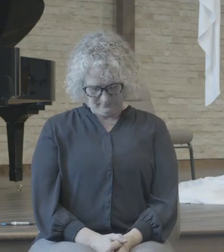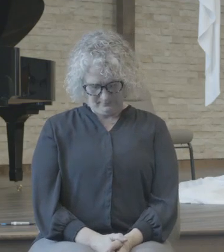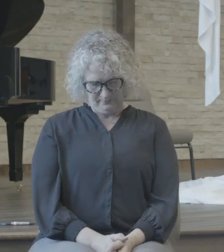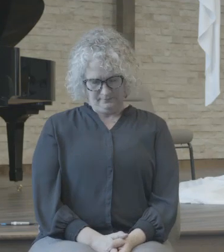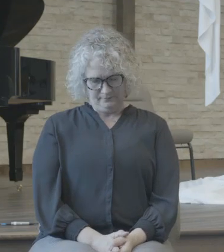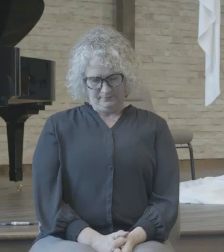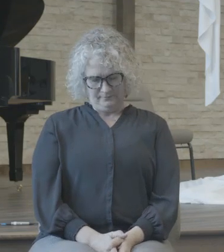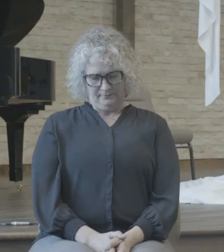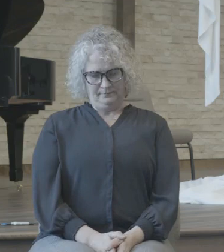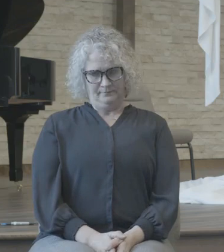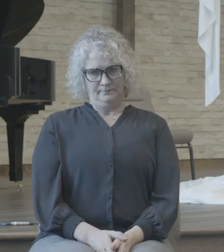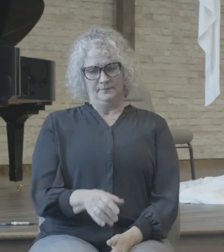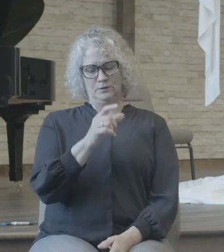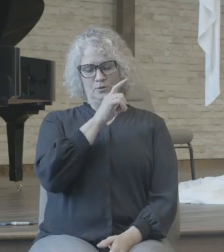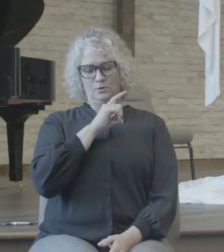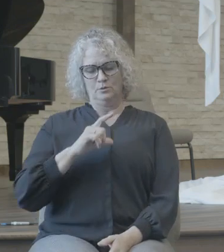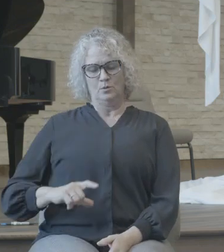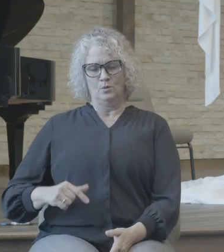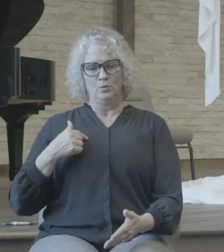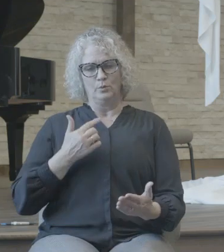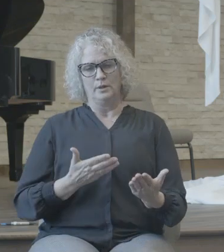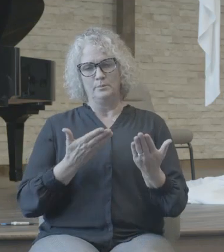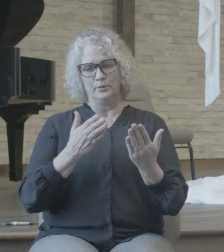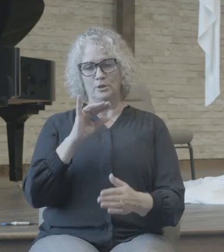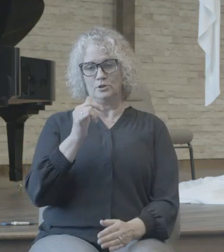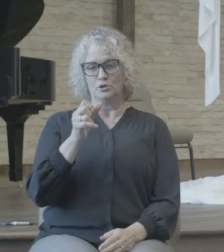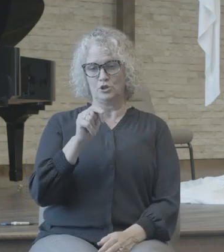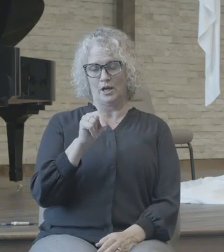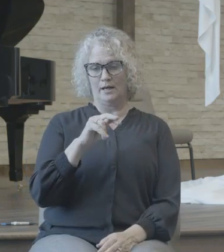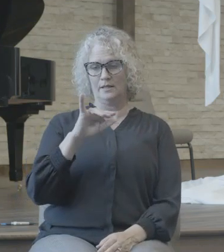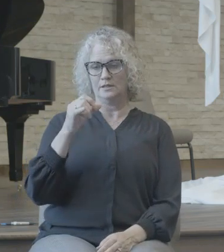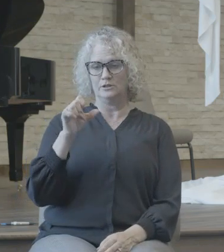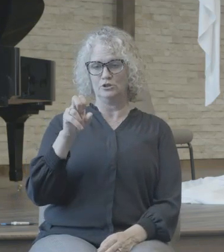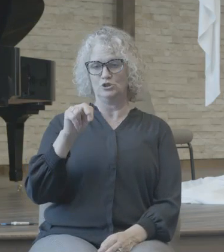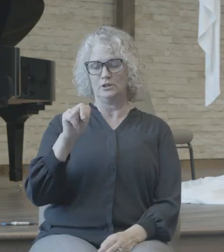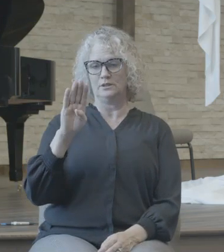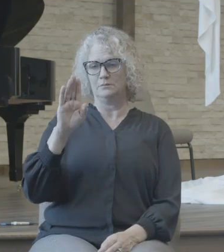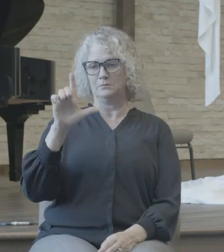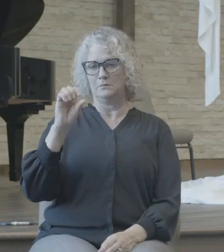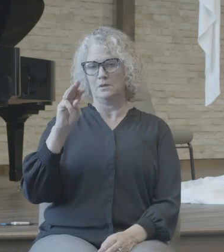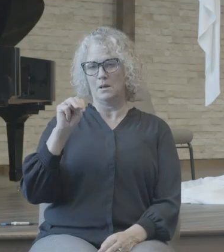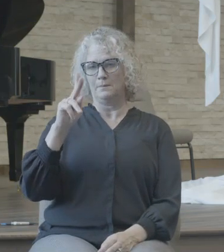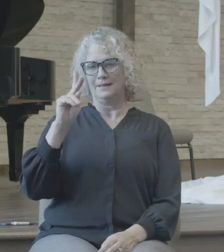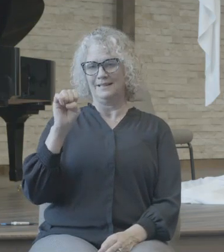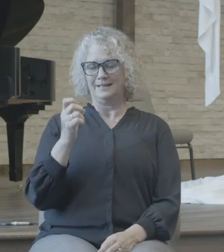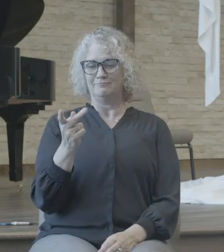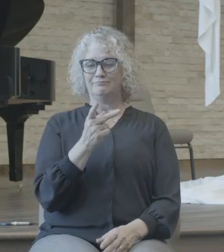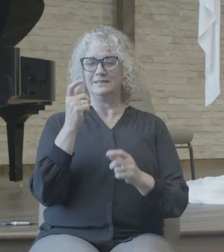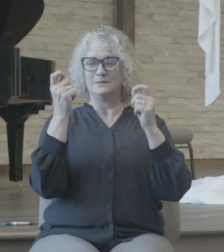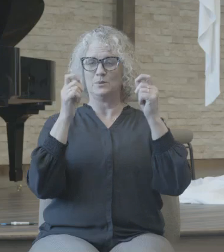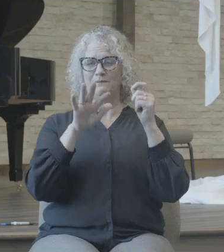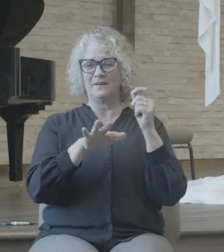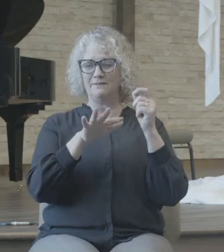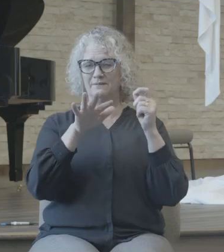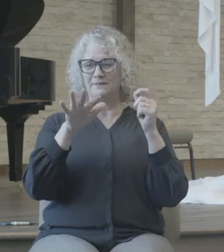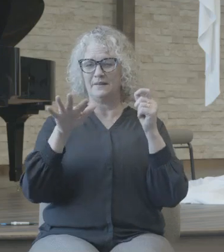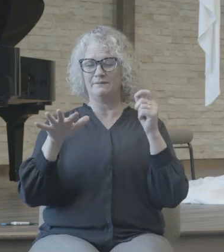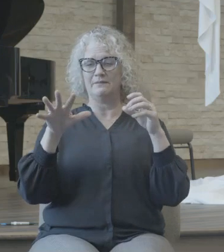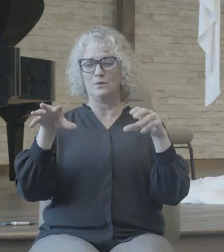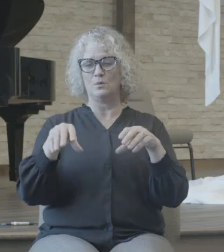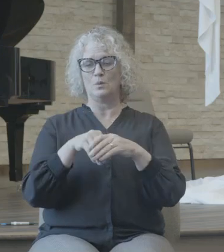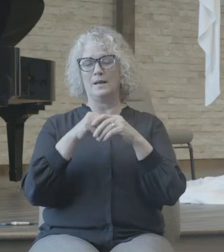Lord, we bring before you Jan and Jean Blumke, who are celebrating their 55th wedding